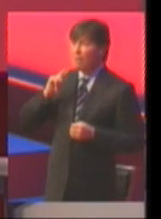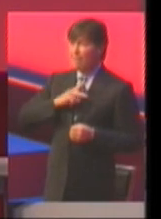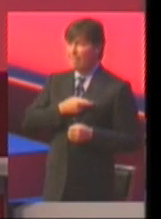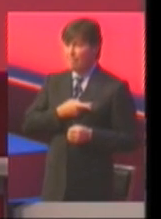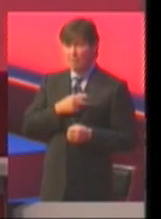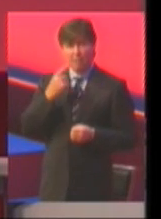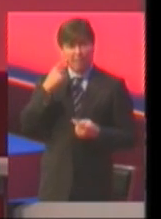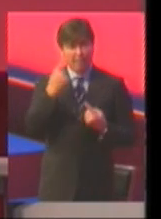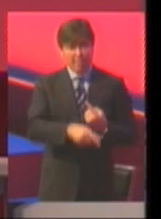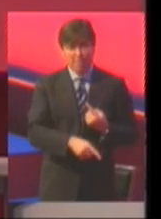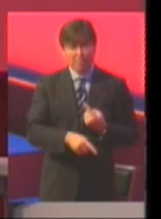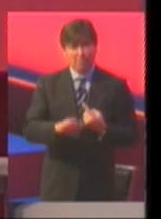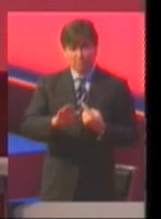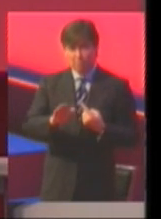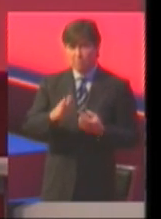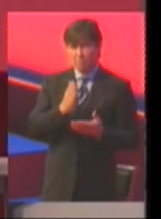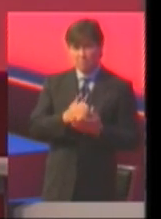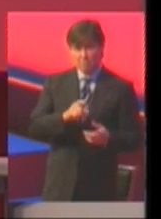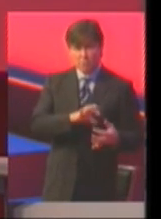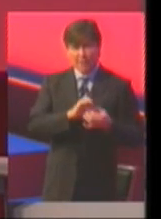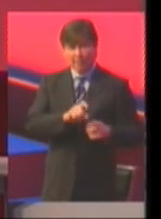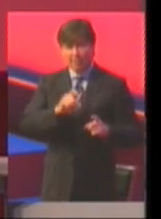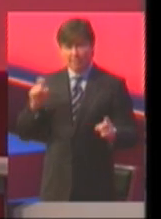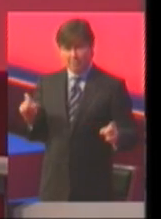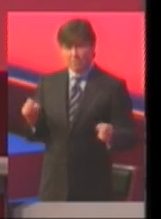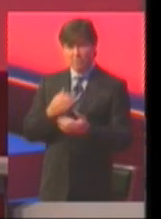fight to together make poverty history.